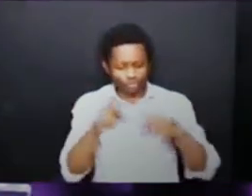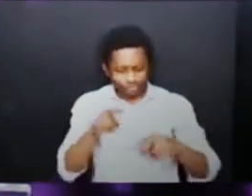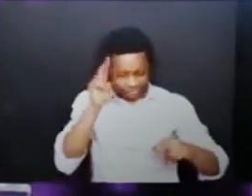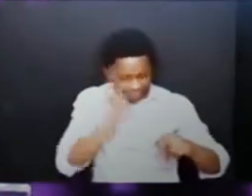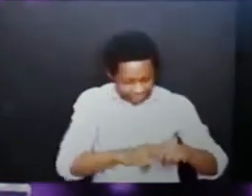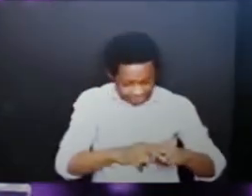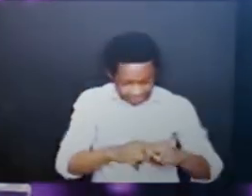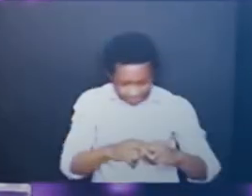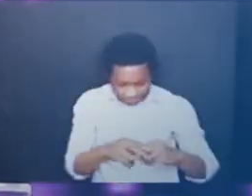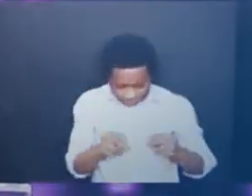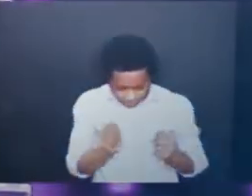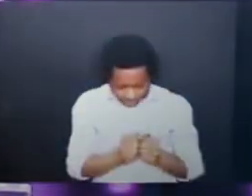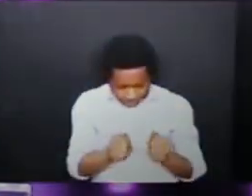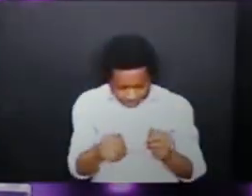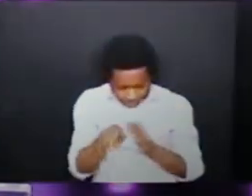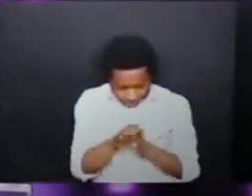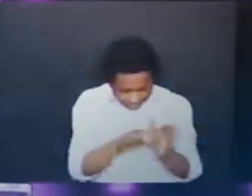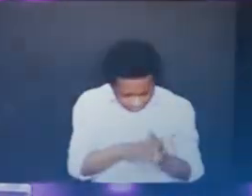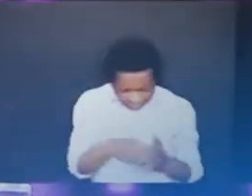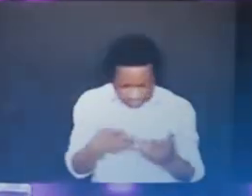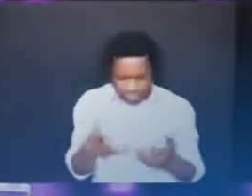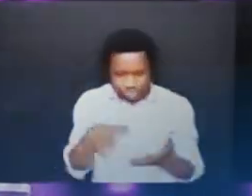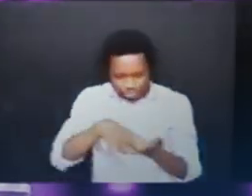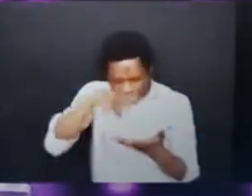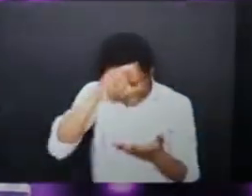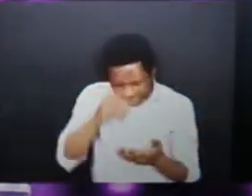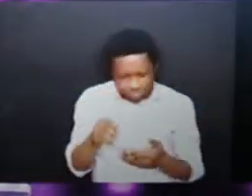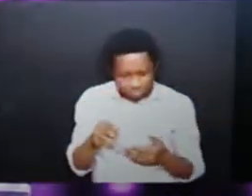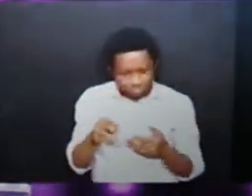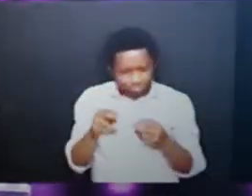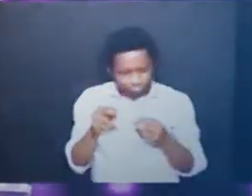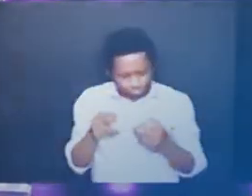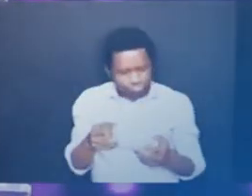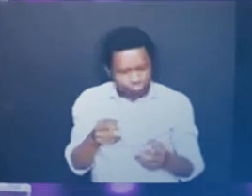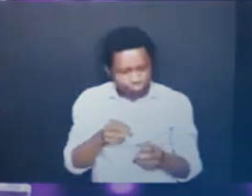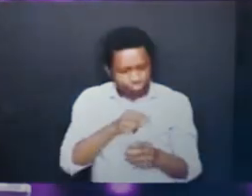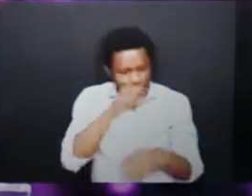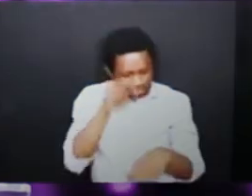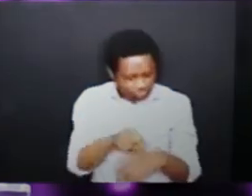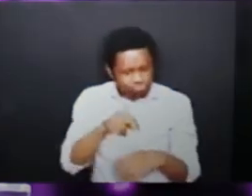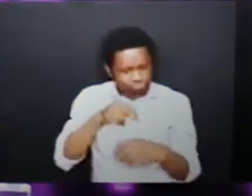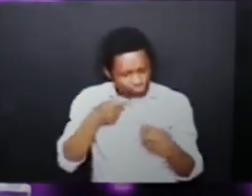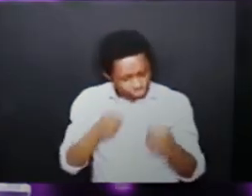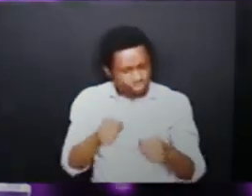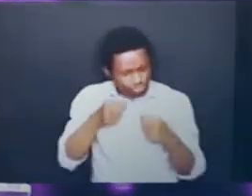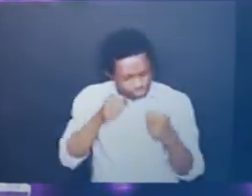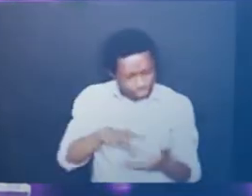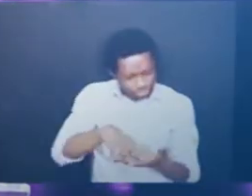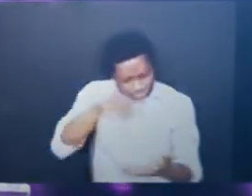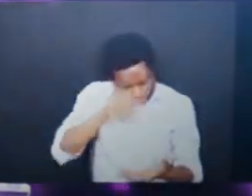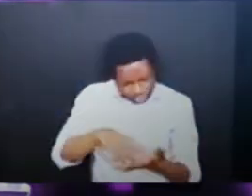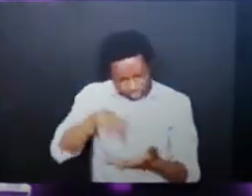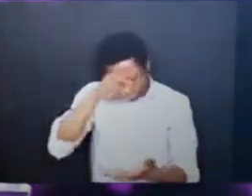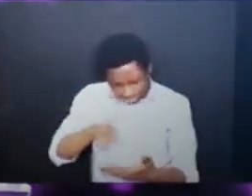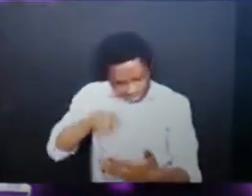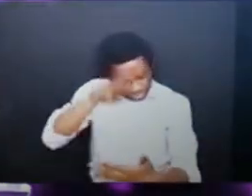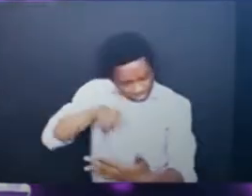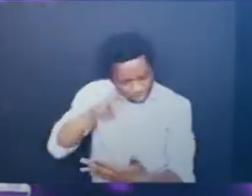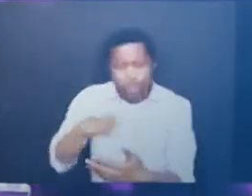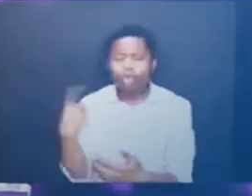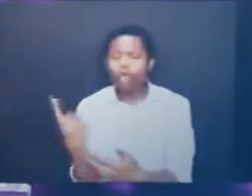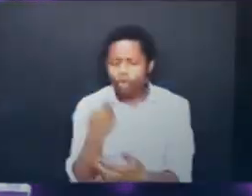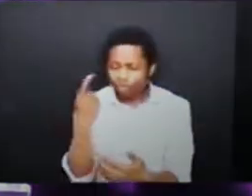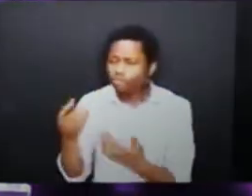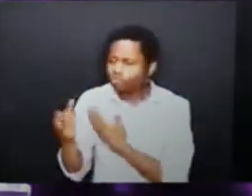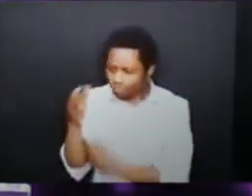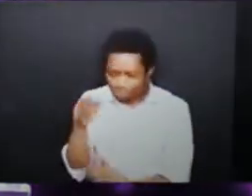the Bible and you cultivate the habit of reading, you are always being taught by God. You are being